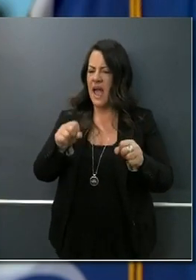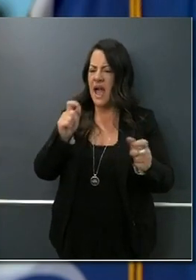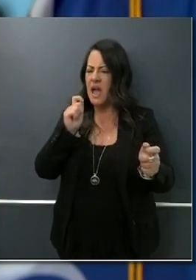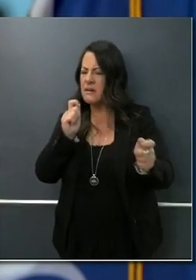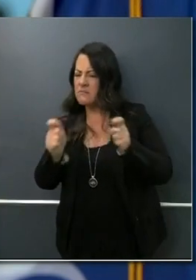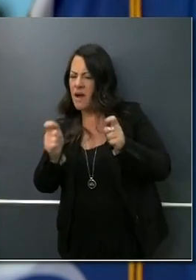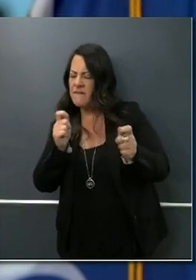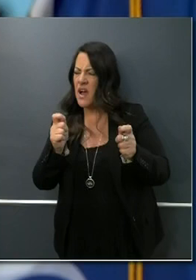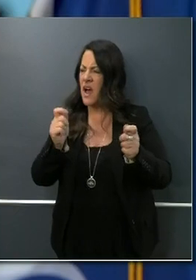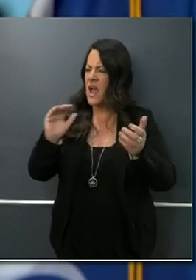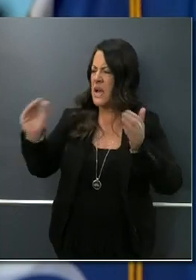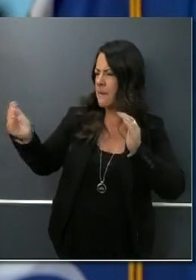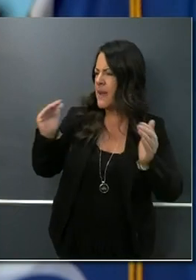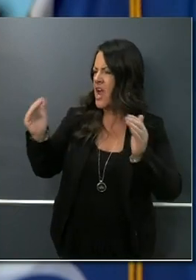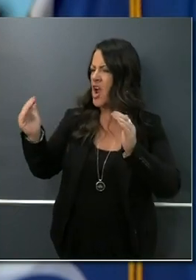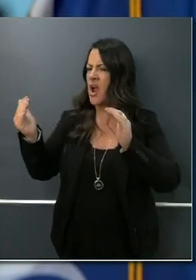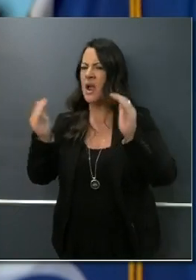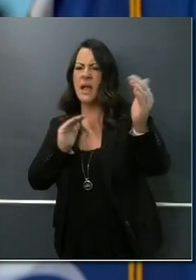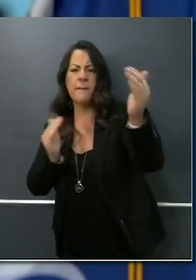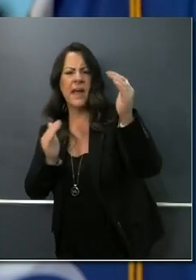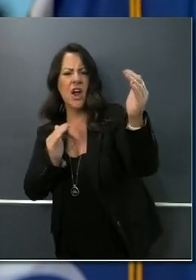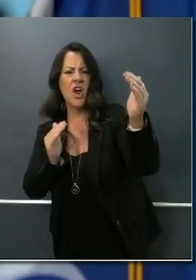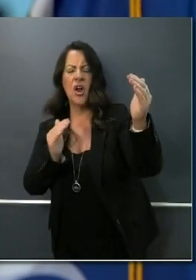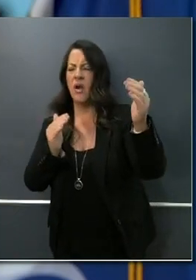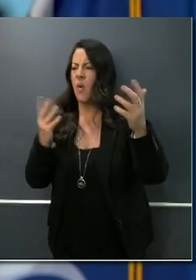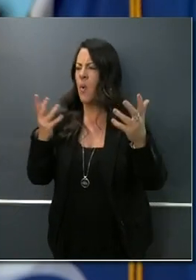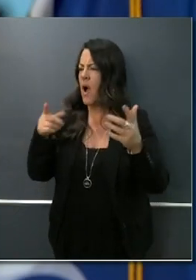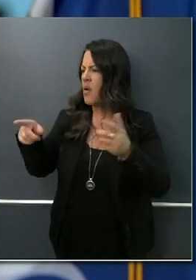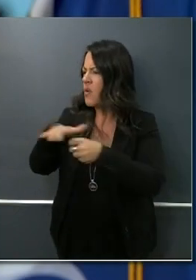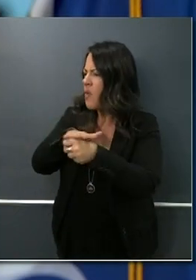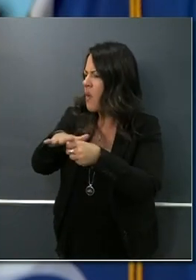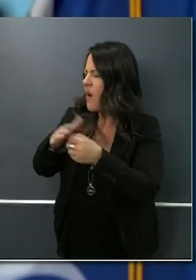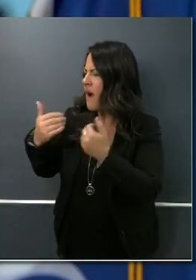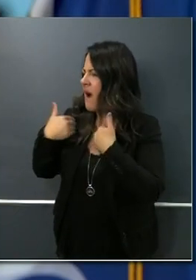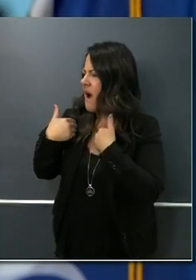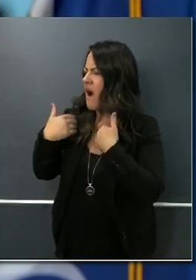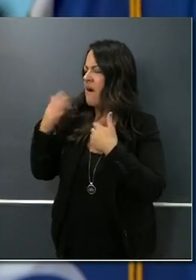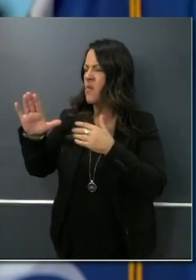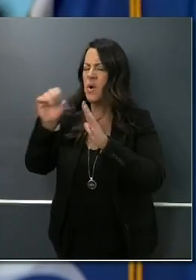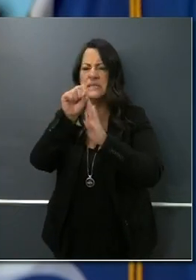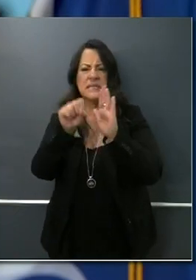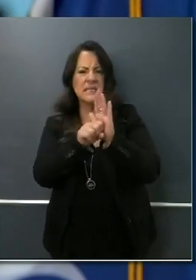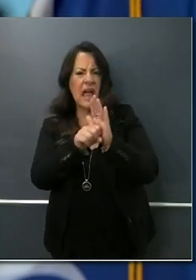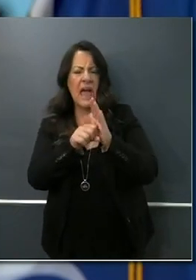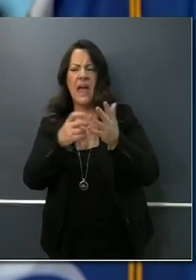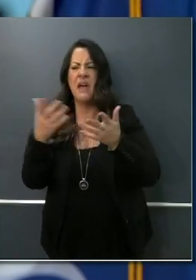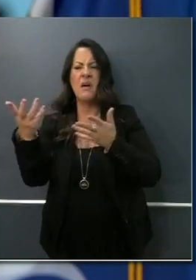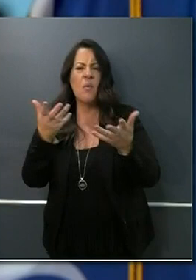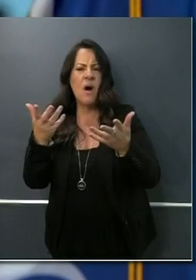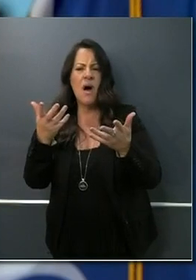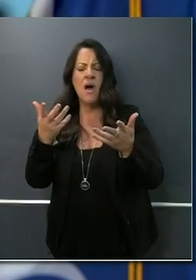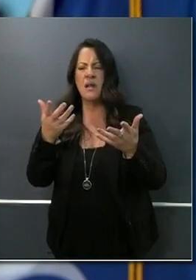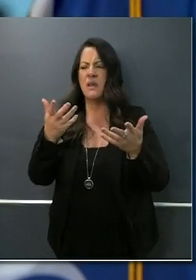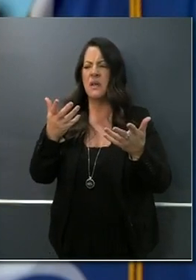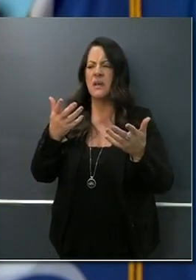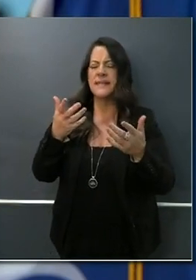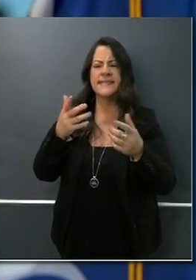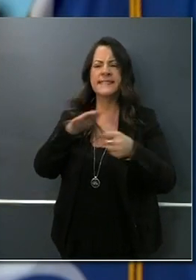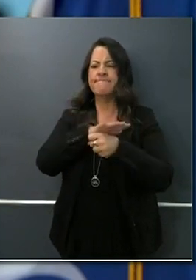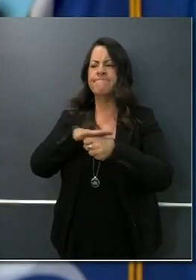like, comparing and contrasting conditions at the local level, recognizing the regional